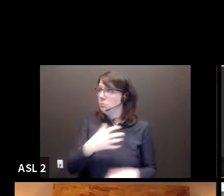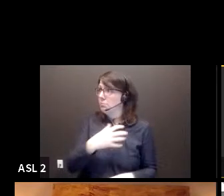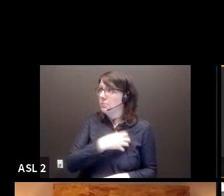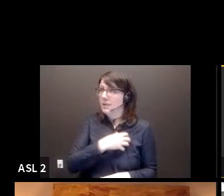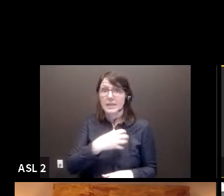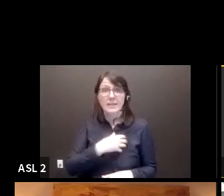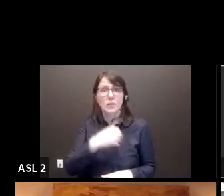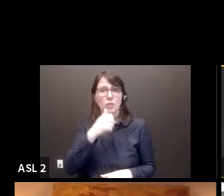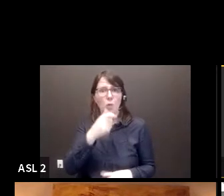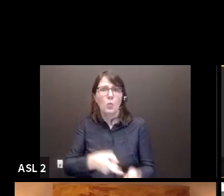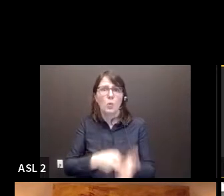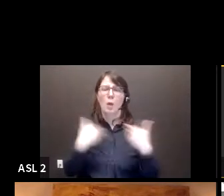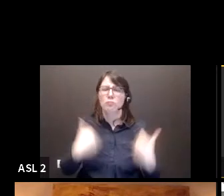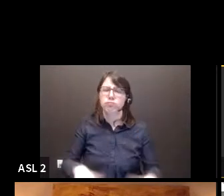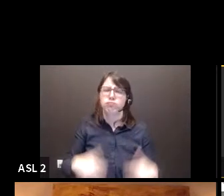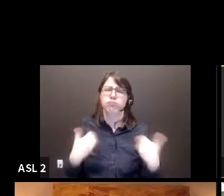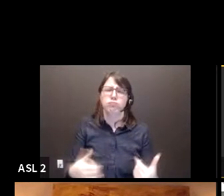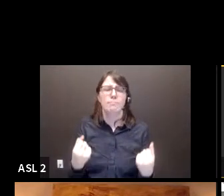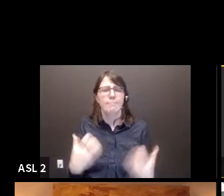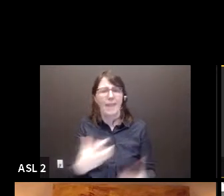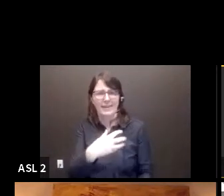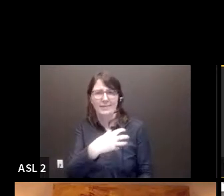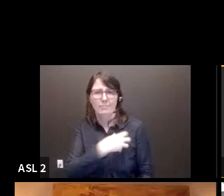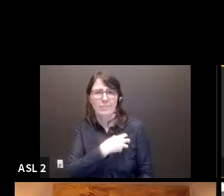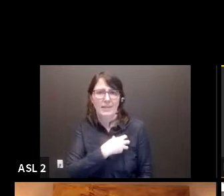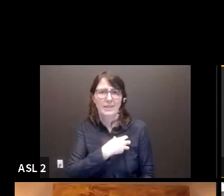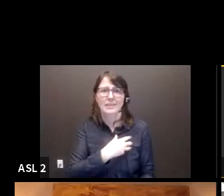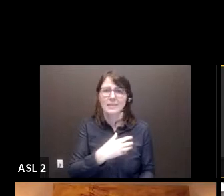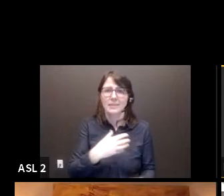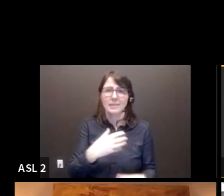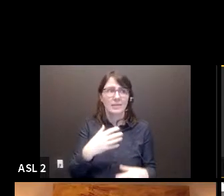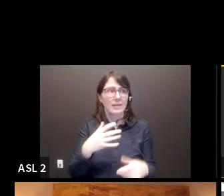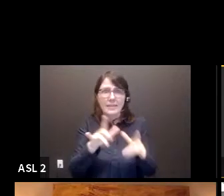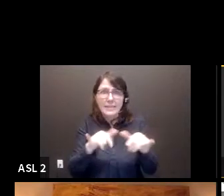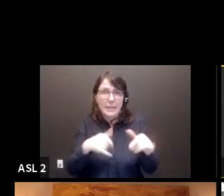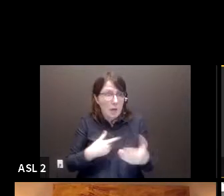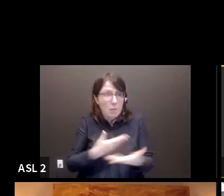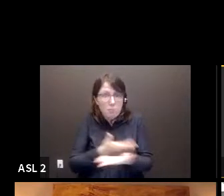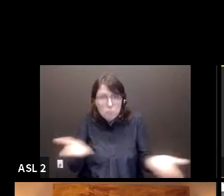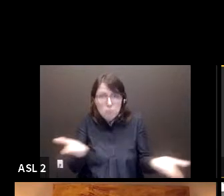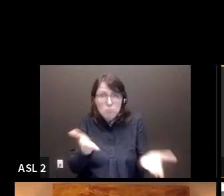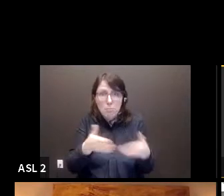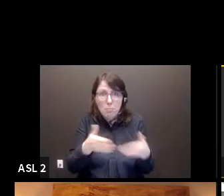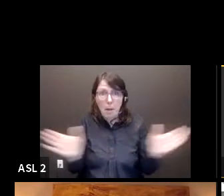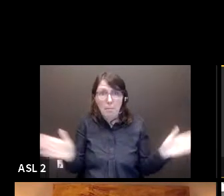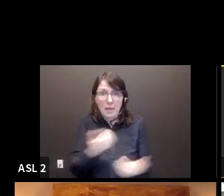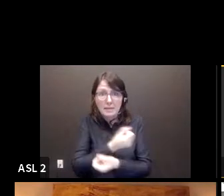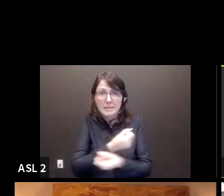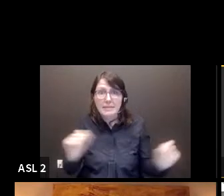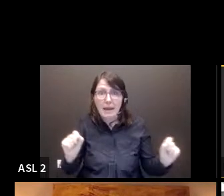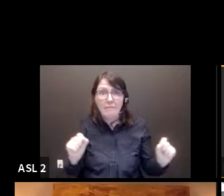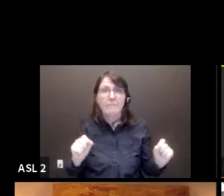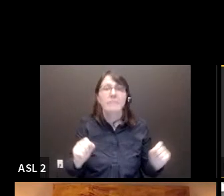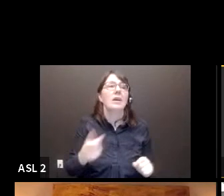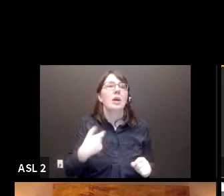compromising public safety we run around all over the city in the most unfocused way reacting to what you call us for as